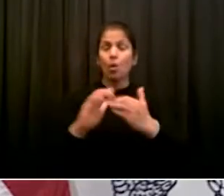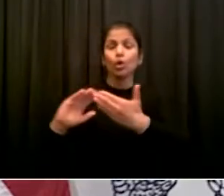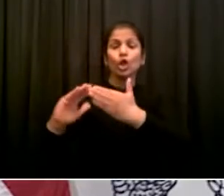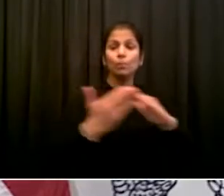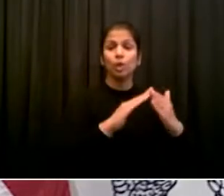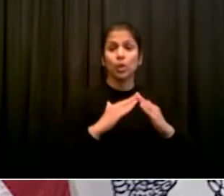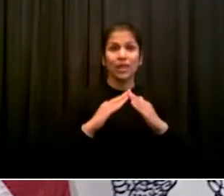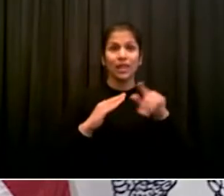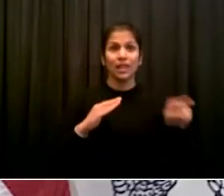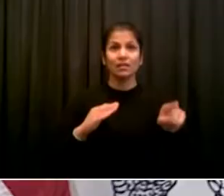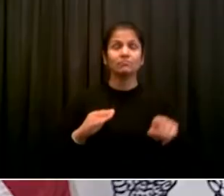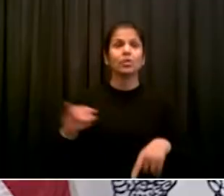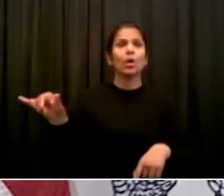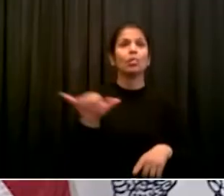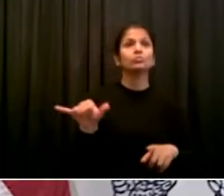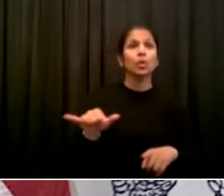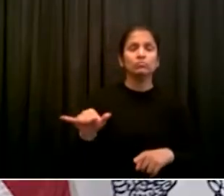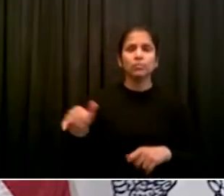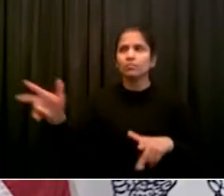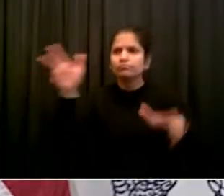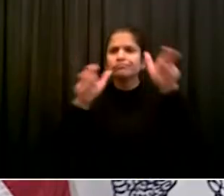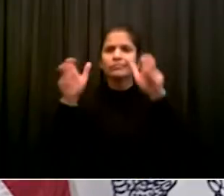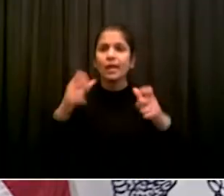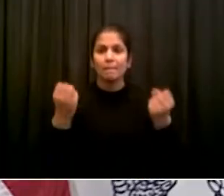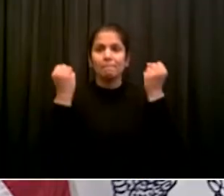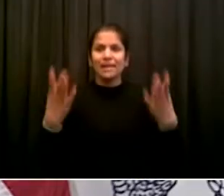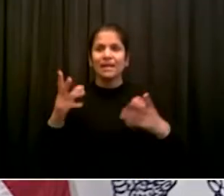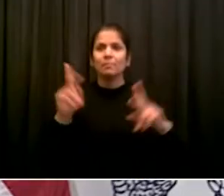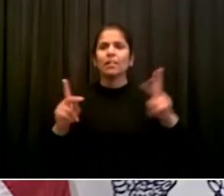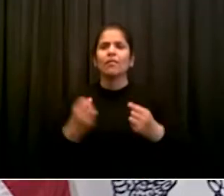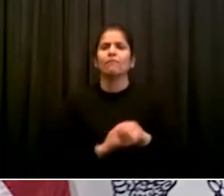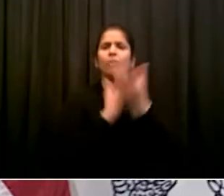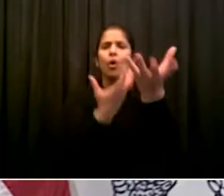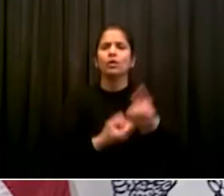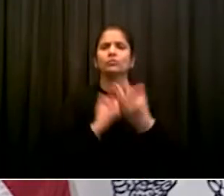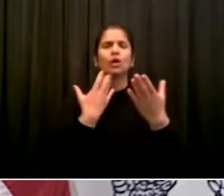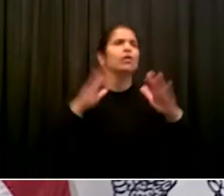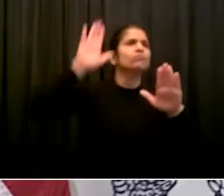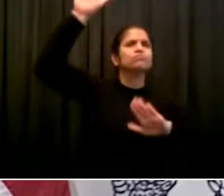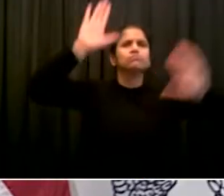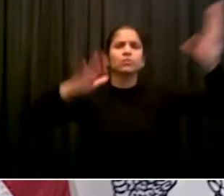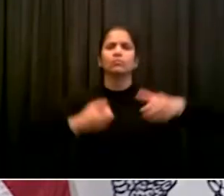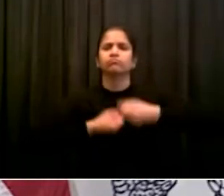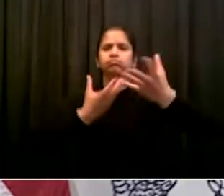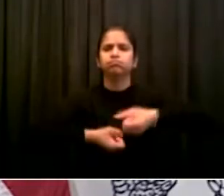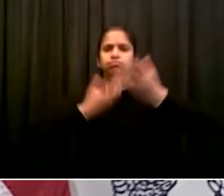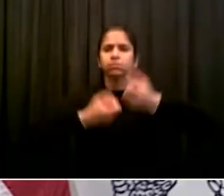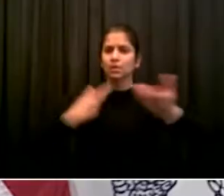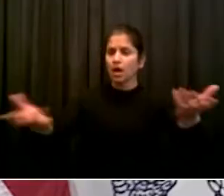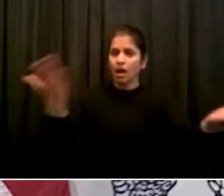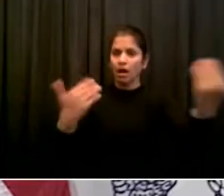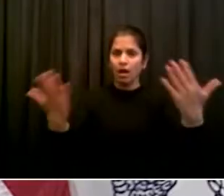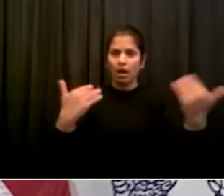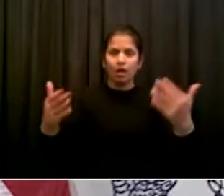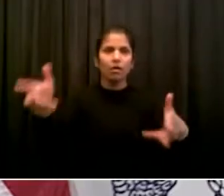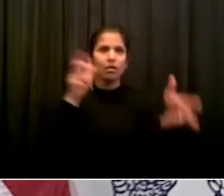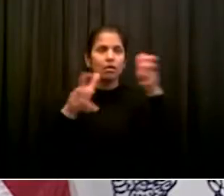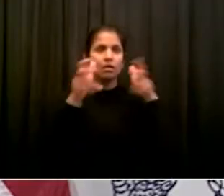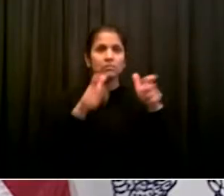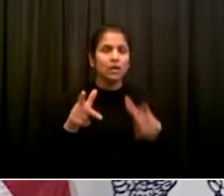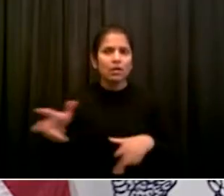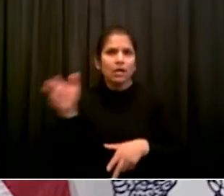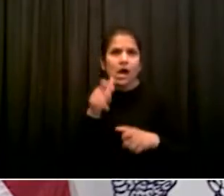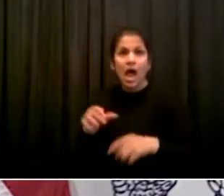seen. You're going to hear from Commissioner Shea, who believed deeply in this process and participated deeply. You're going to hear from three